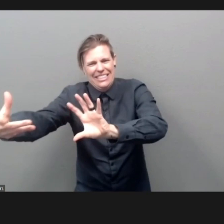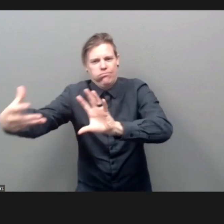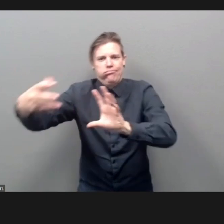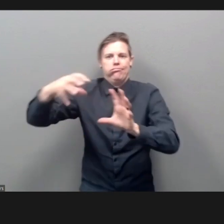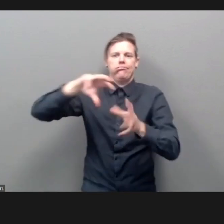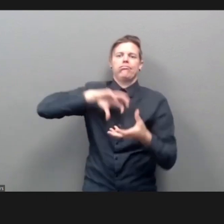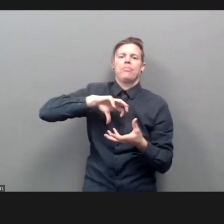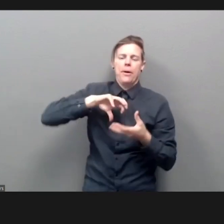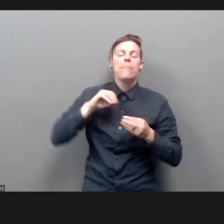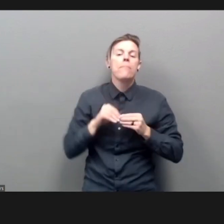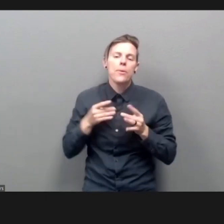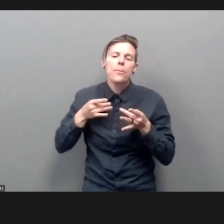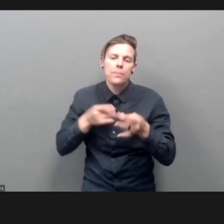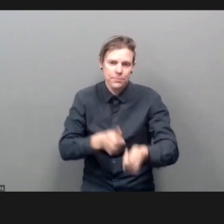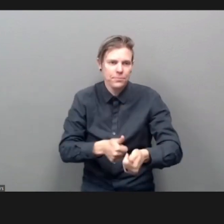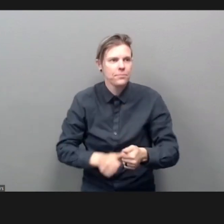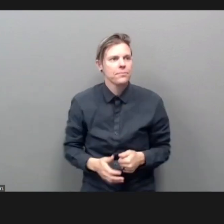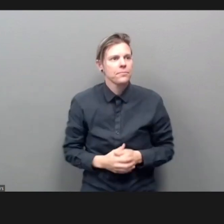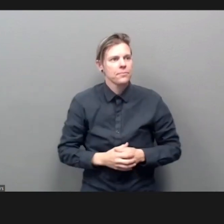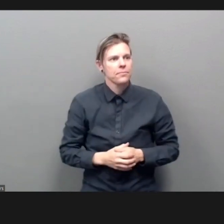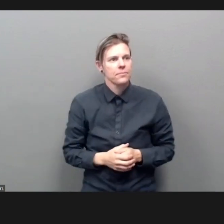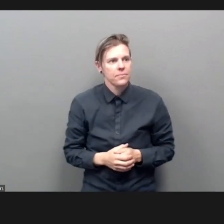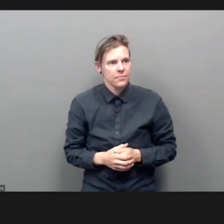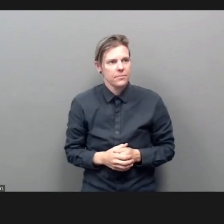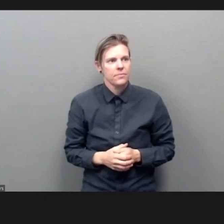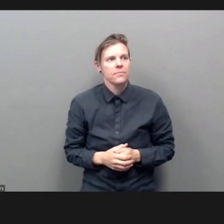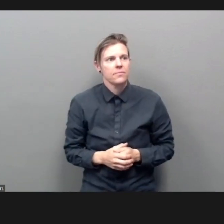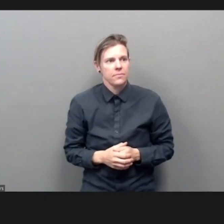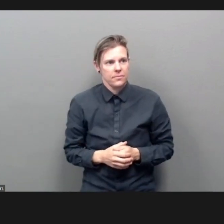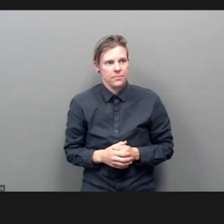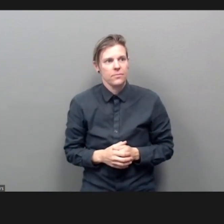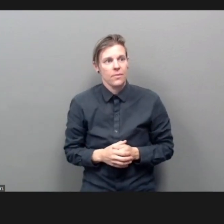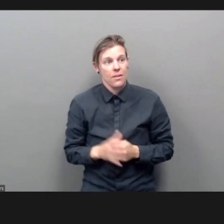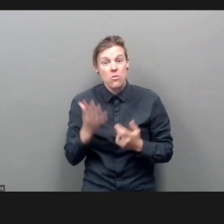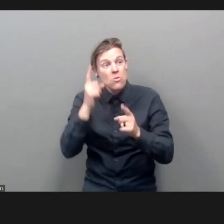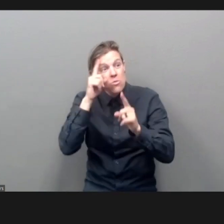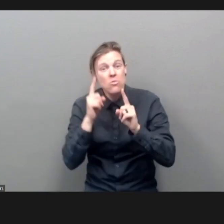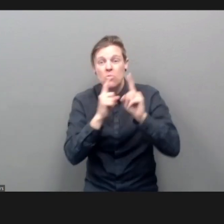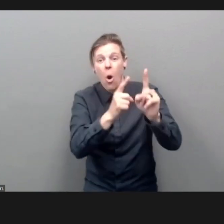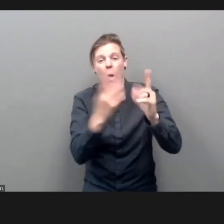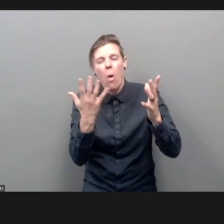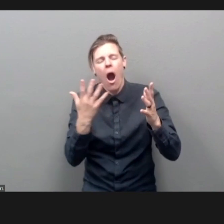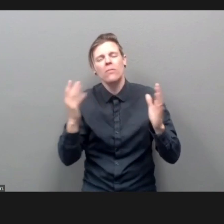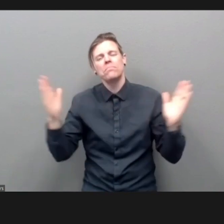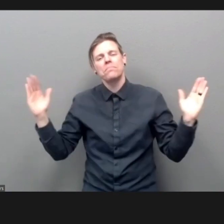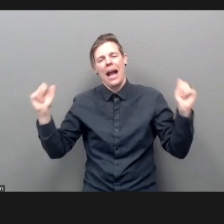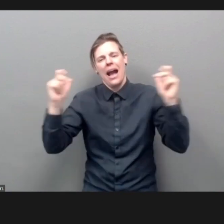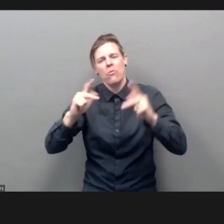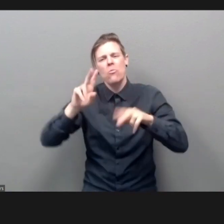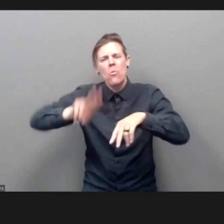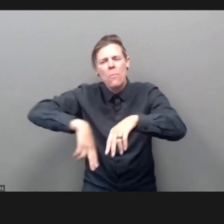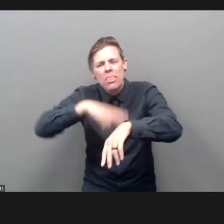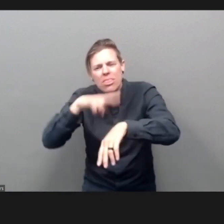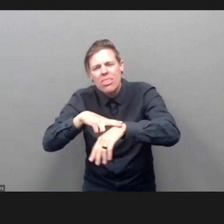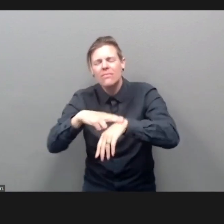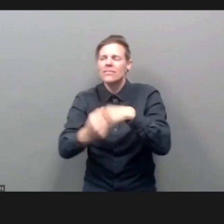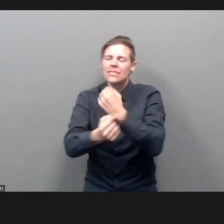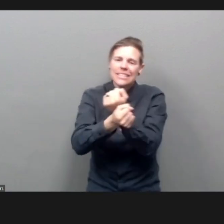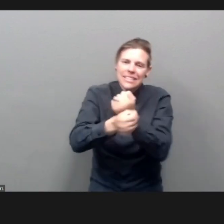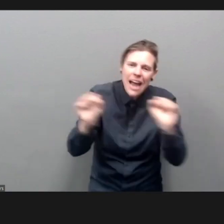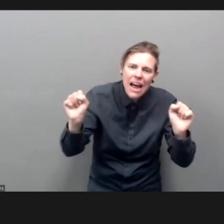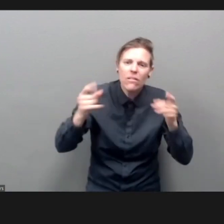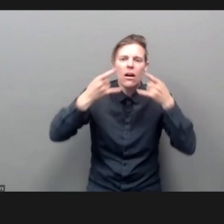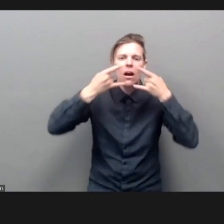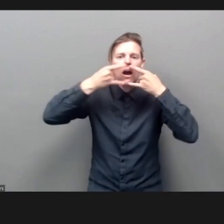quicker access point to more normalcy, right? More freedoms away from this virus and